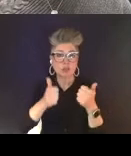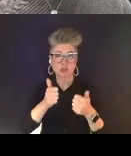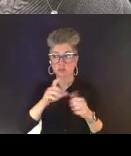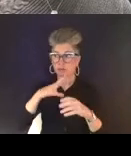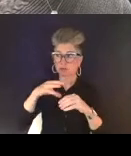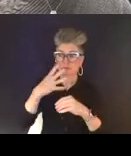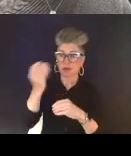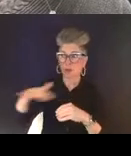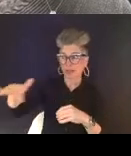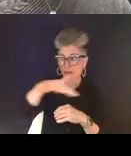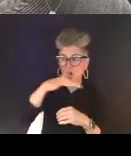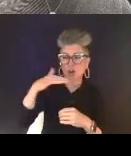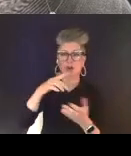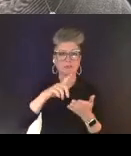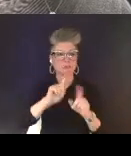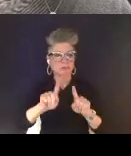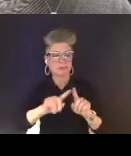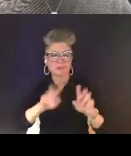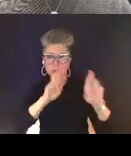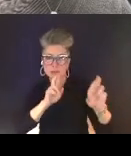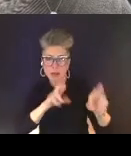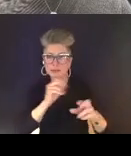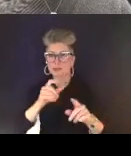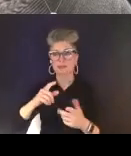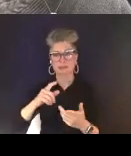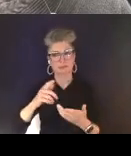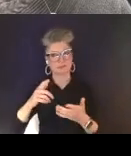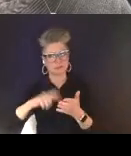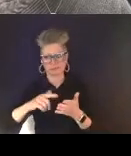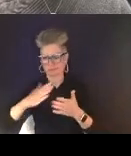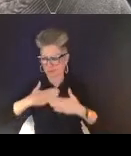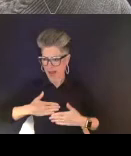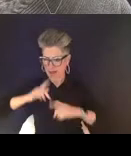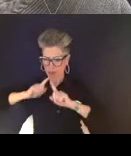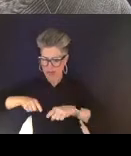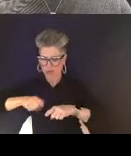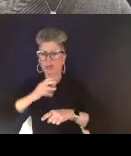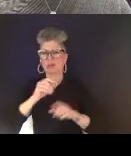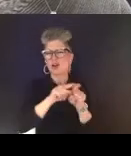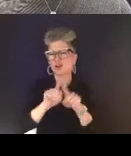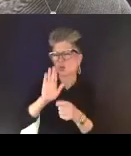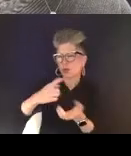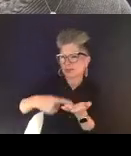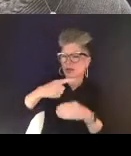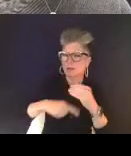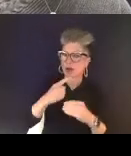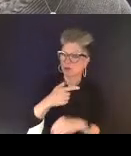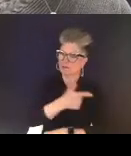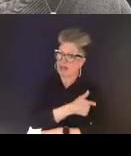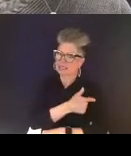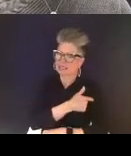and reactions to the vaccines are likely to be. And we're also going to touch upon vaccine hesitancy, safety, and